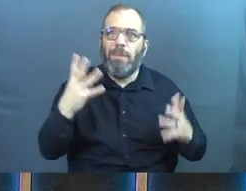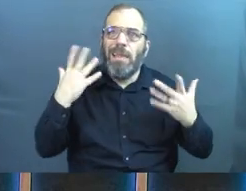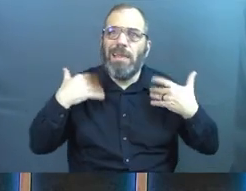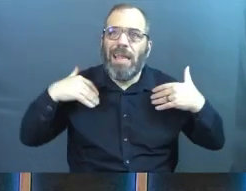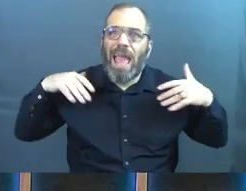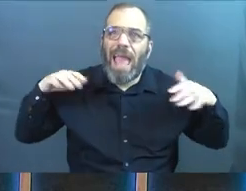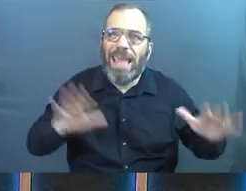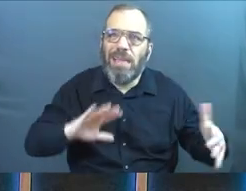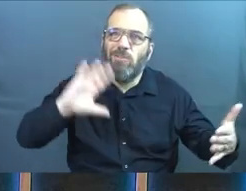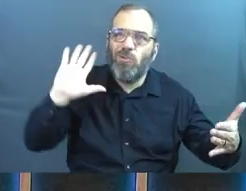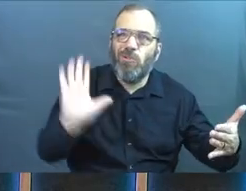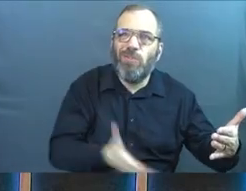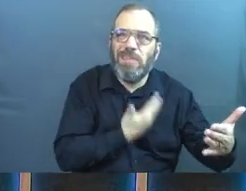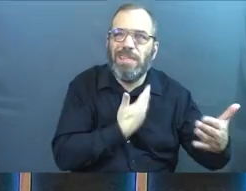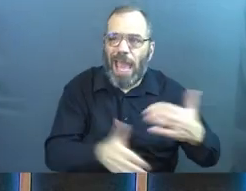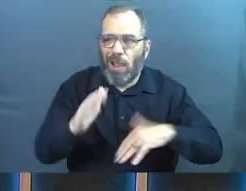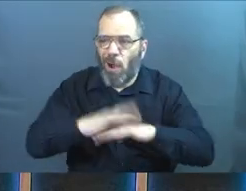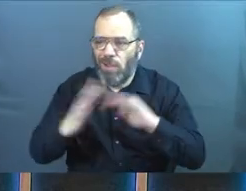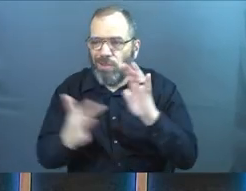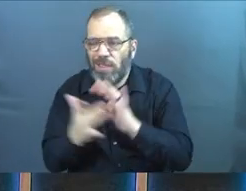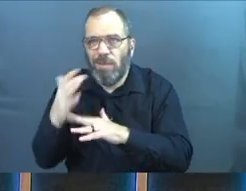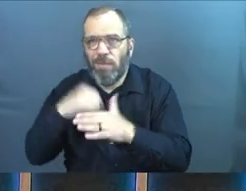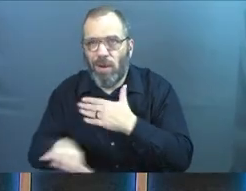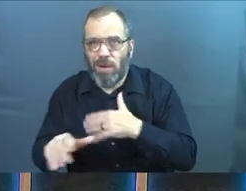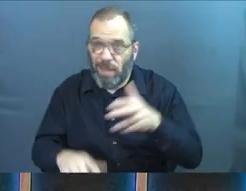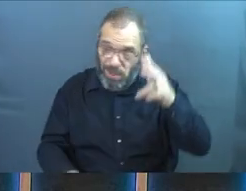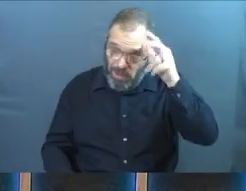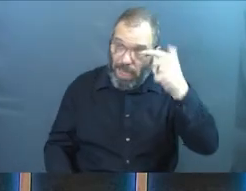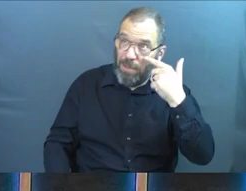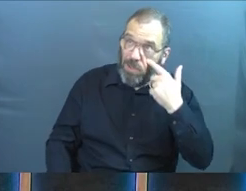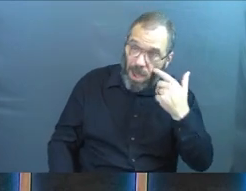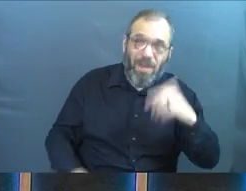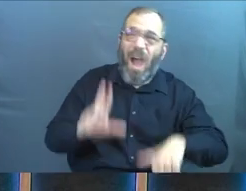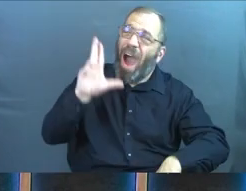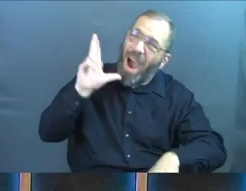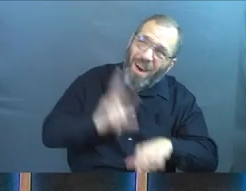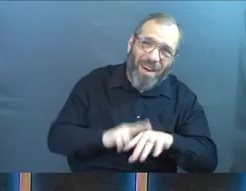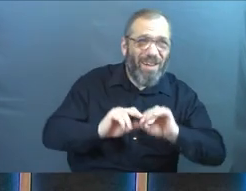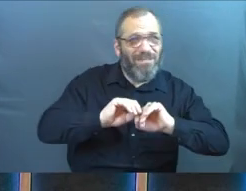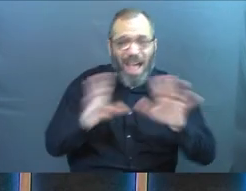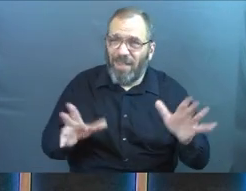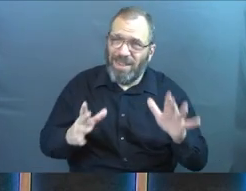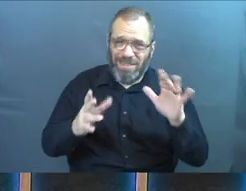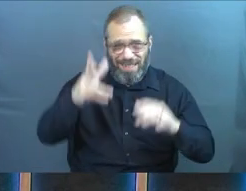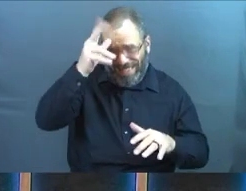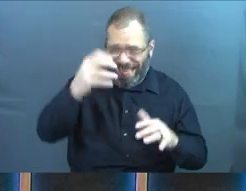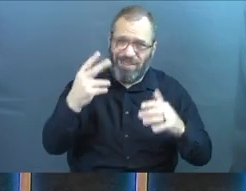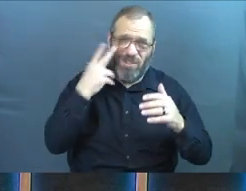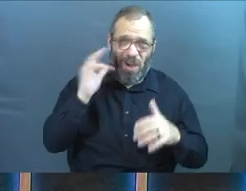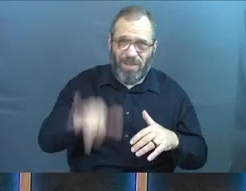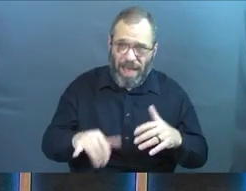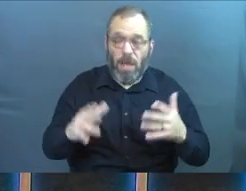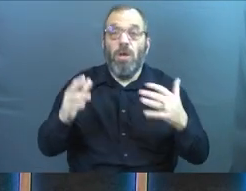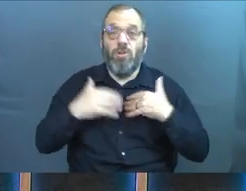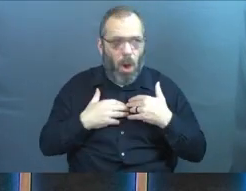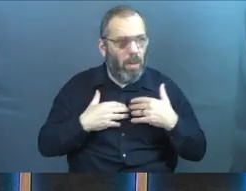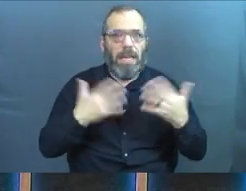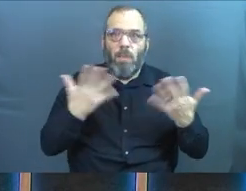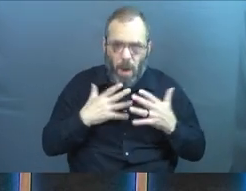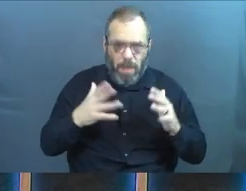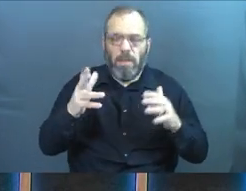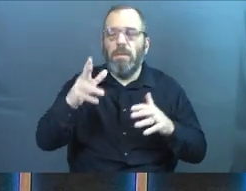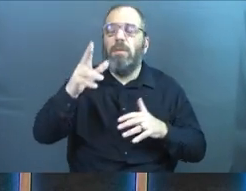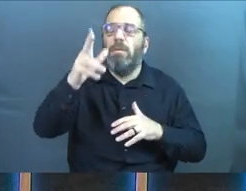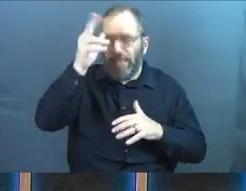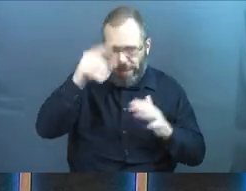angels sang over his birth, for heaven's sake. You think Satan saw that? Of course he did. And so he tries to have Jesus killed. And if you